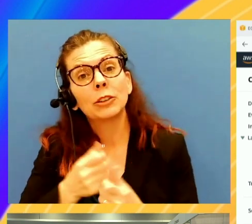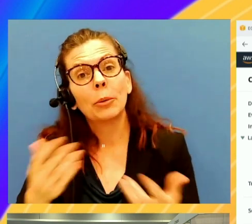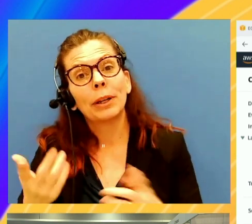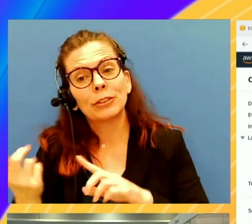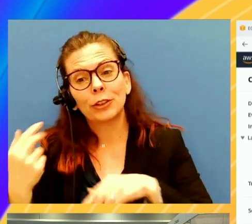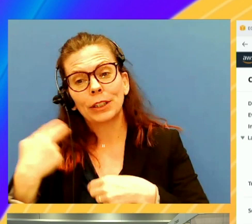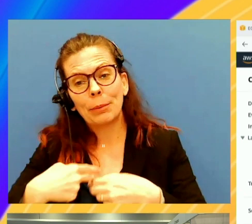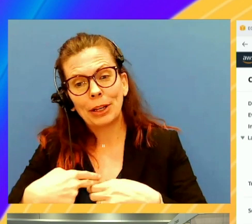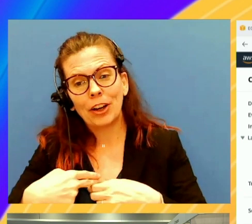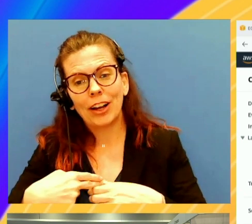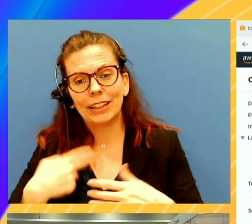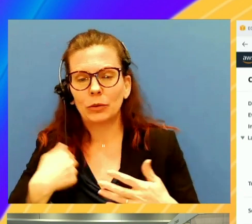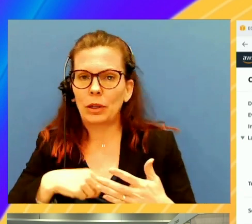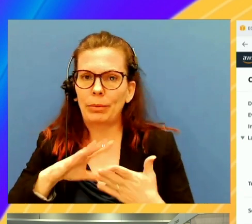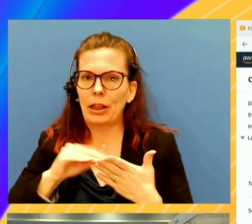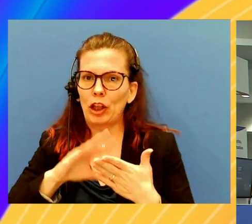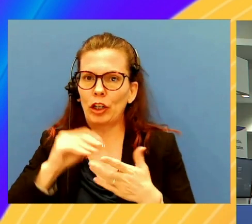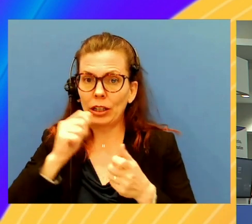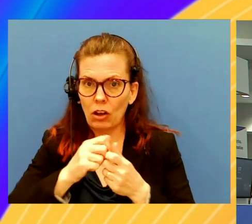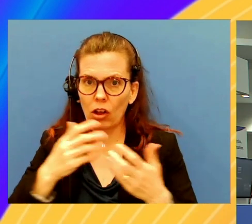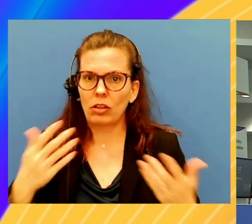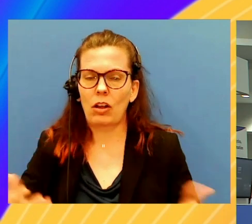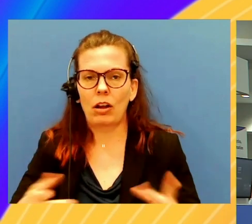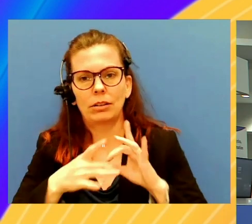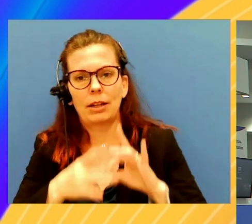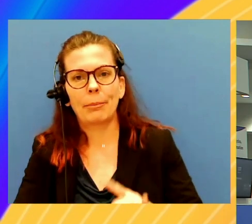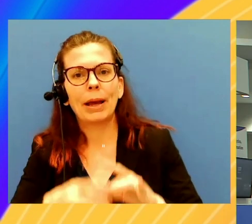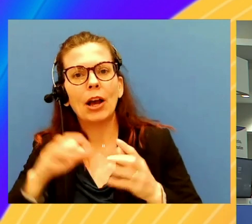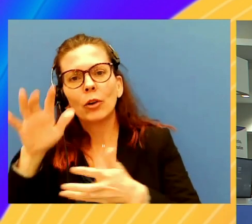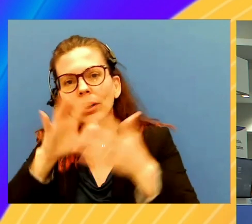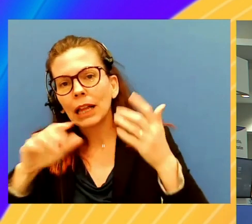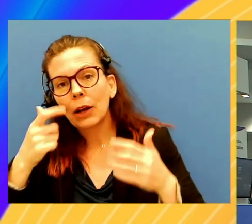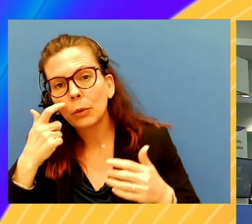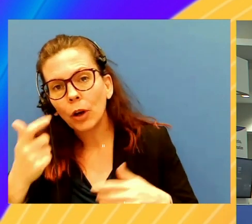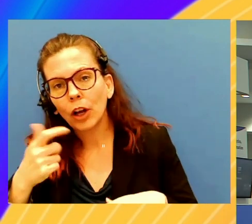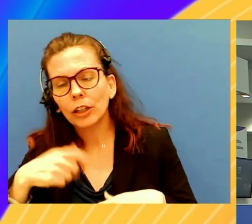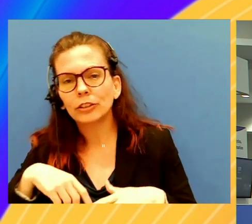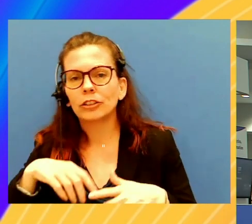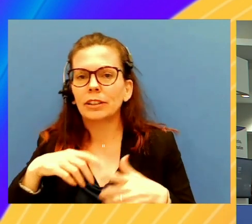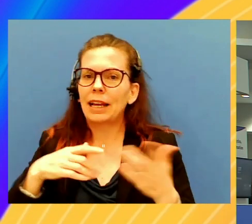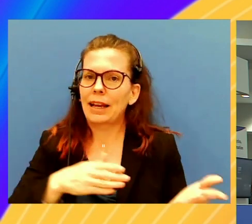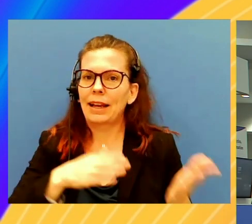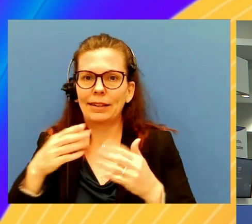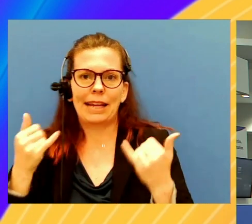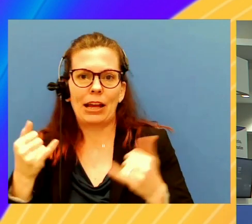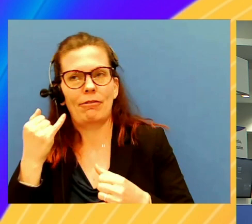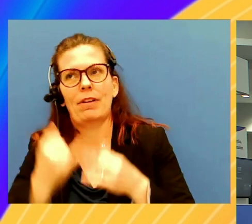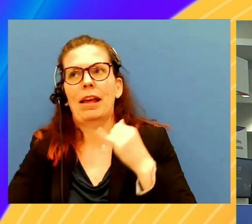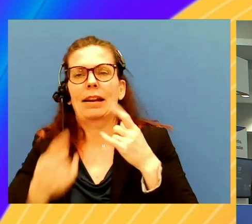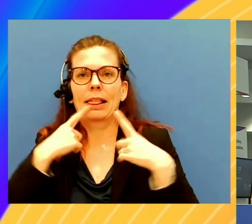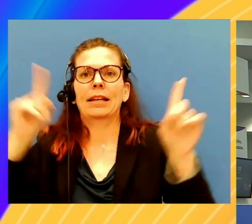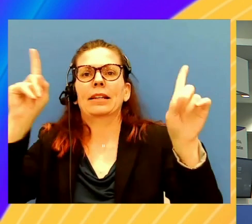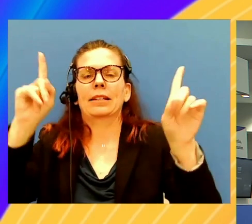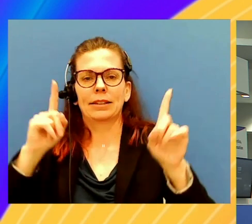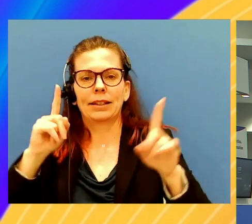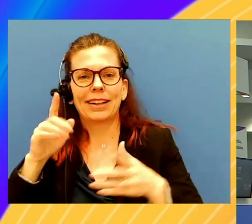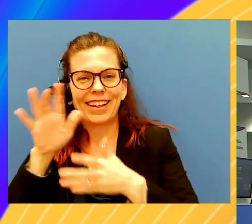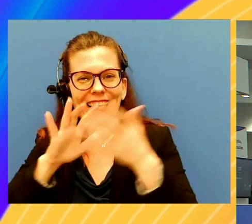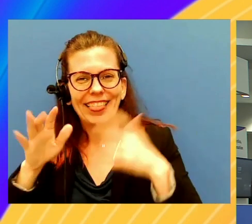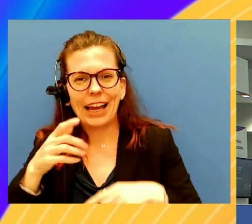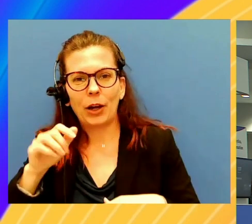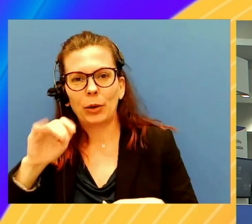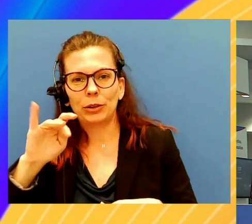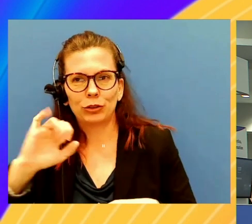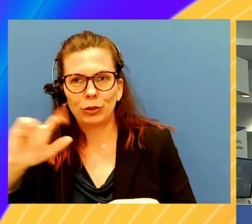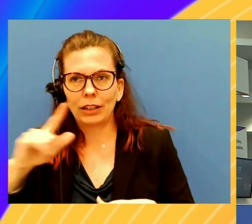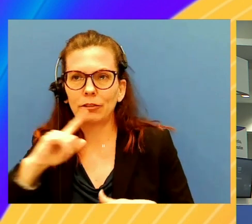coming on. We've been learning a lot about CloudWatch and now finally CloudTrail. So really excited to